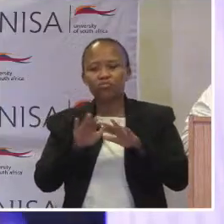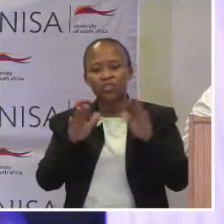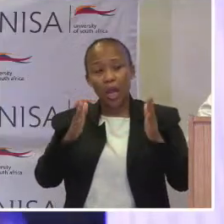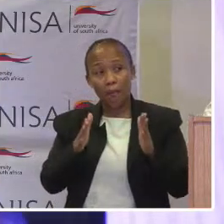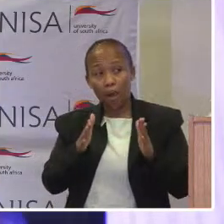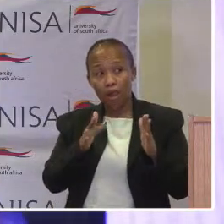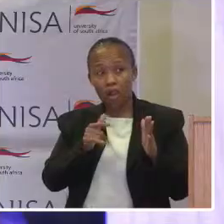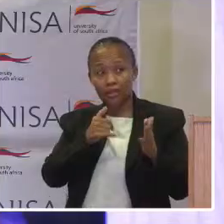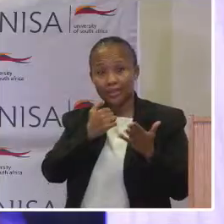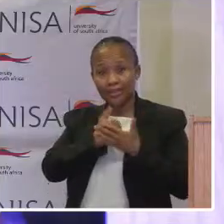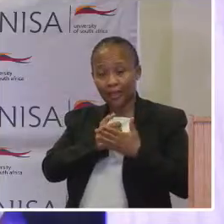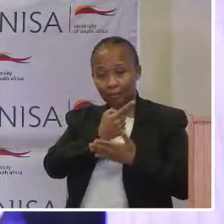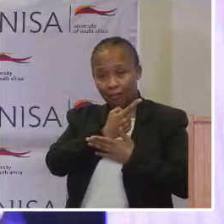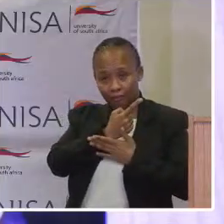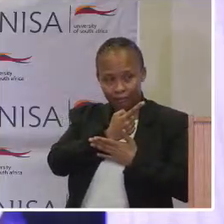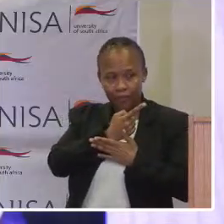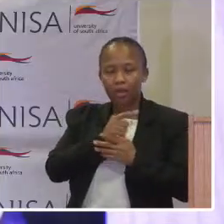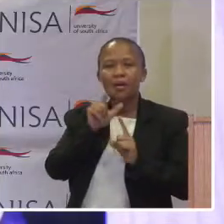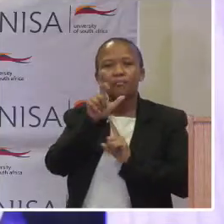studies